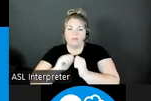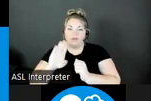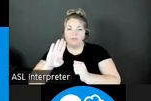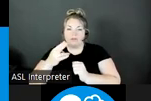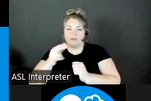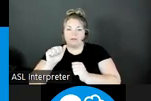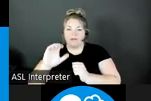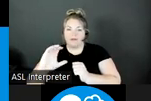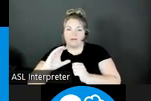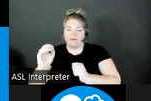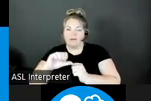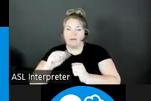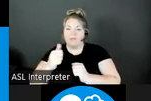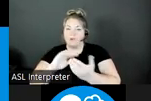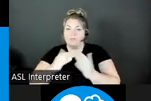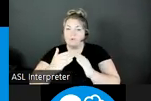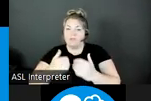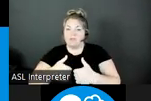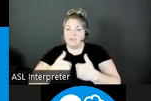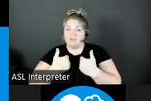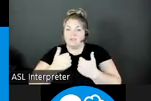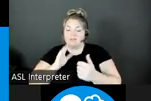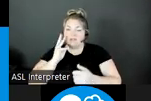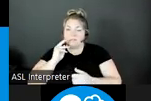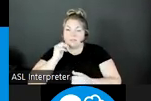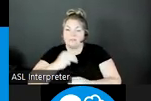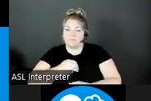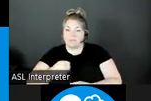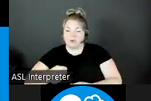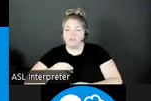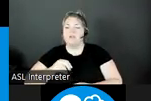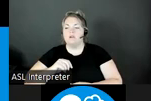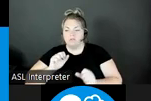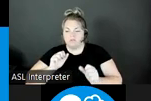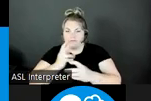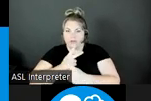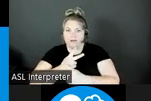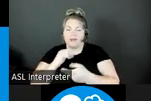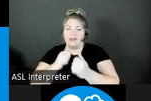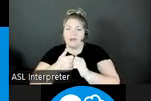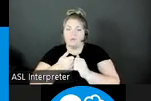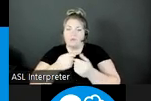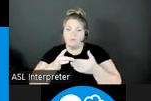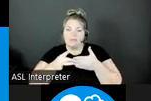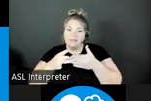other community members with lived experience to figure out how to inform the plan as